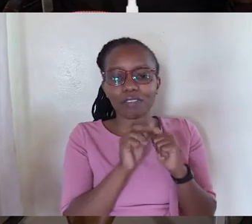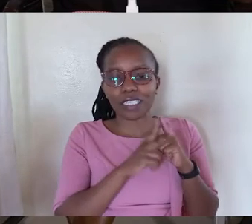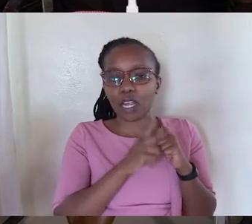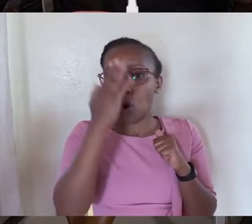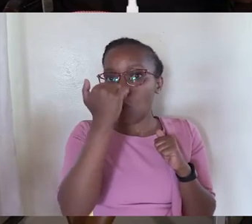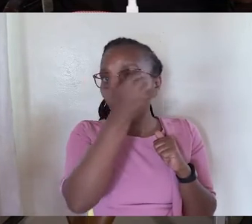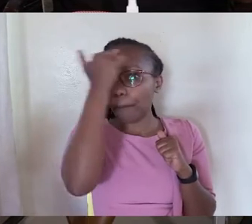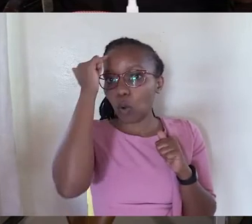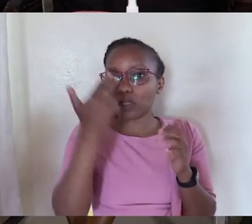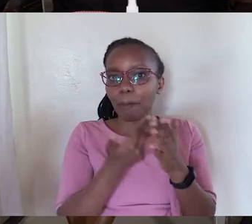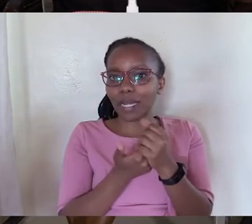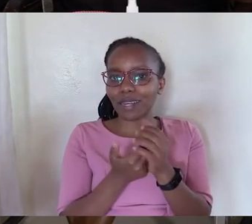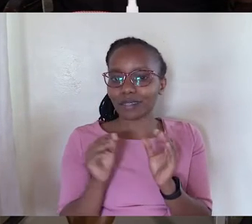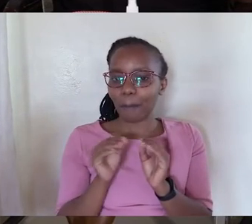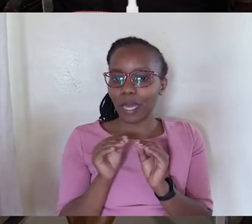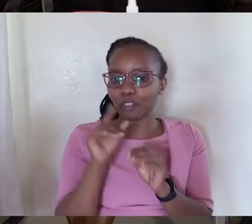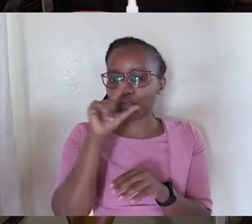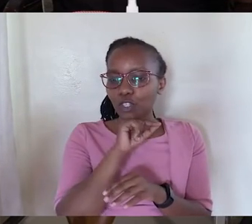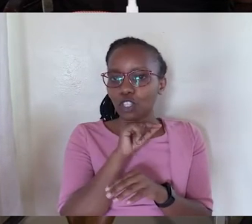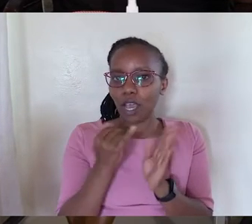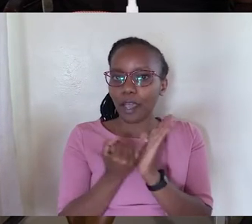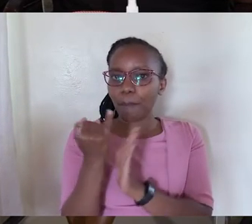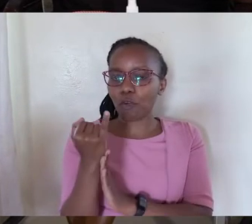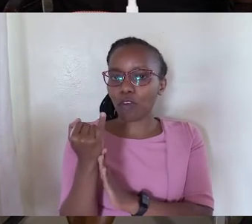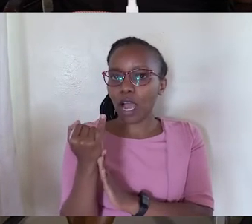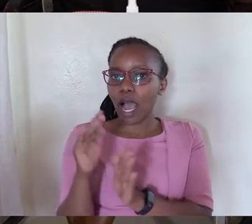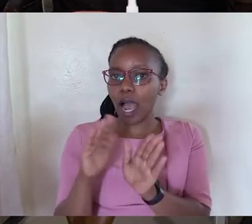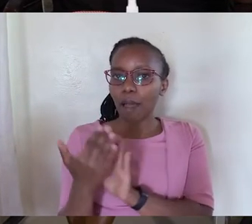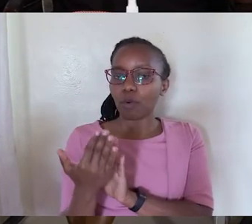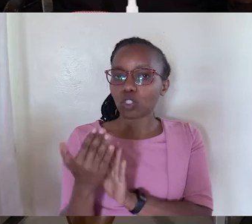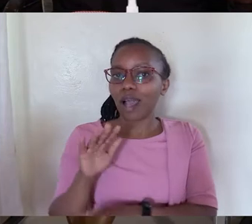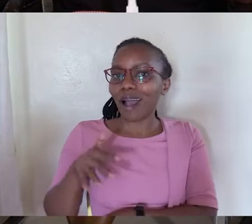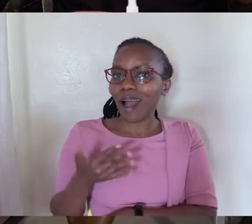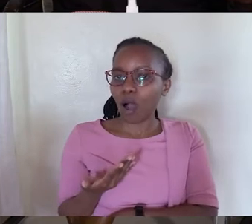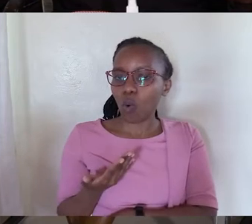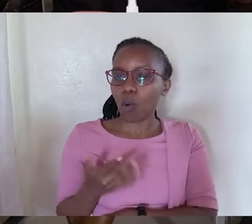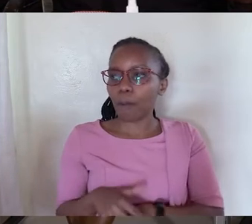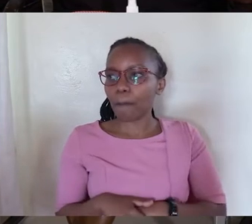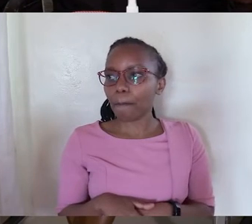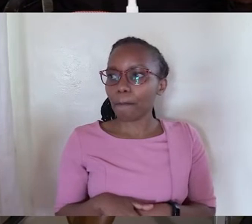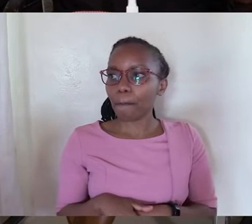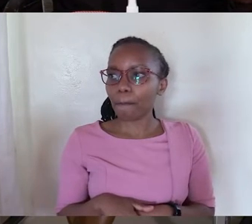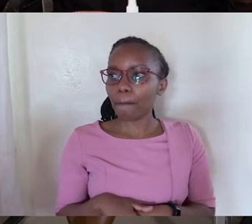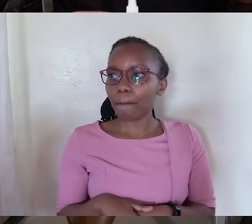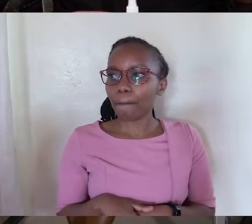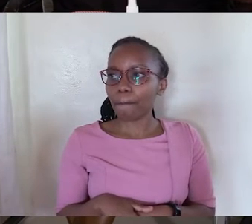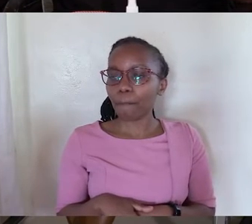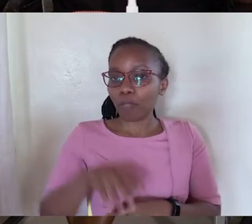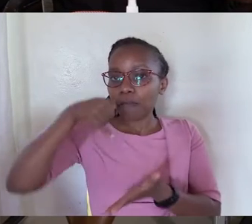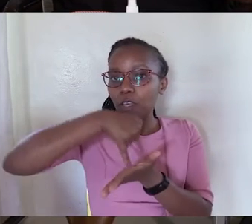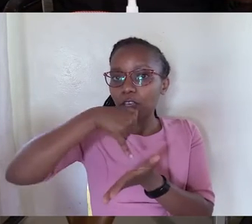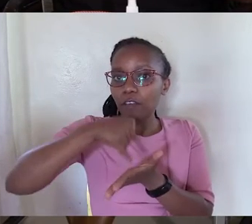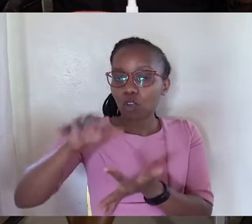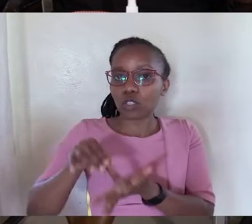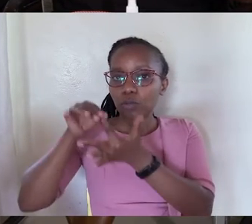the stakeholders have sat together and improved the version, in that we are looking at, we have included a